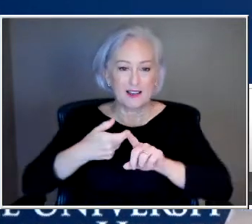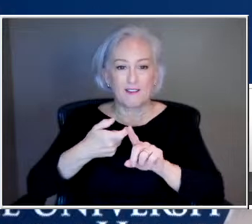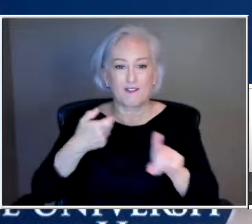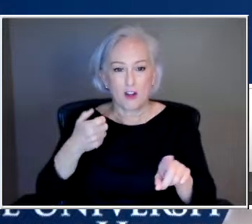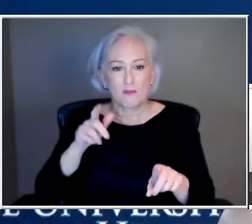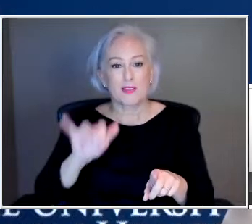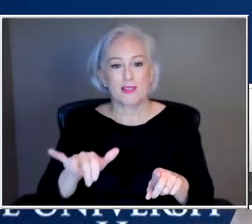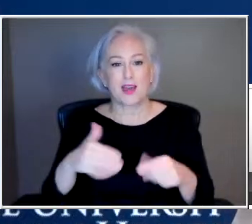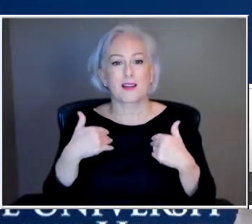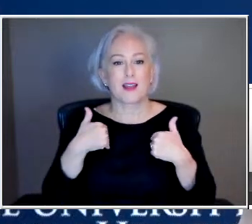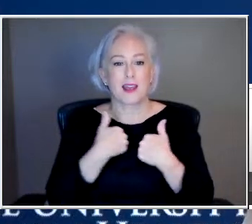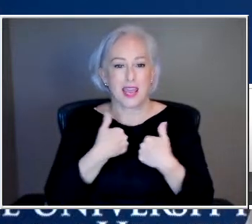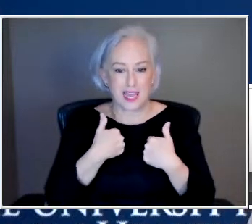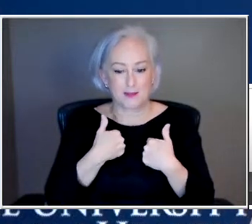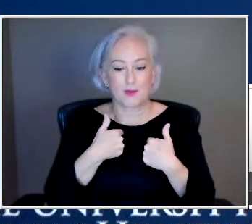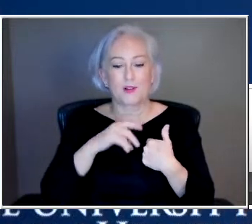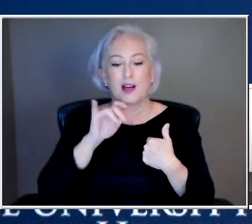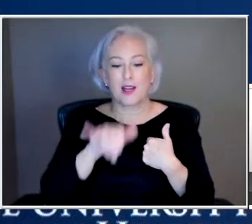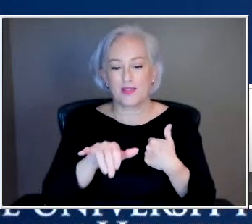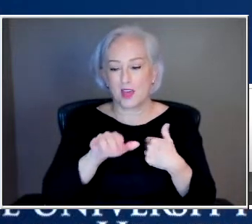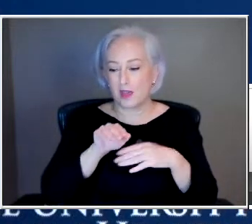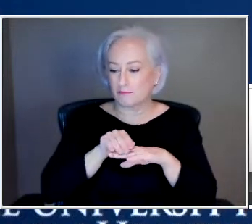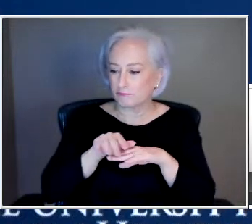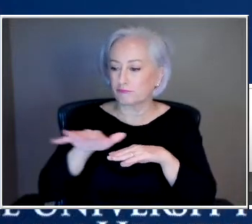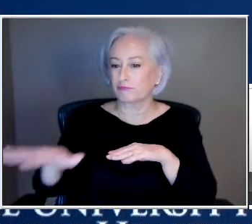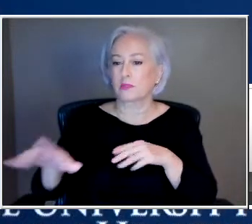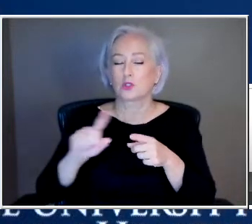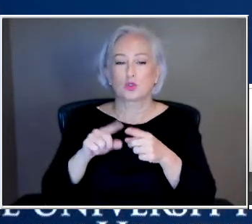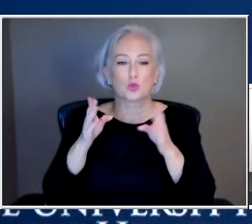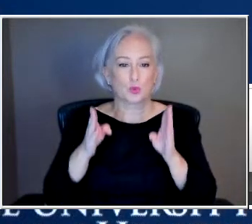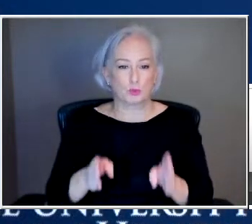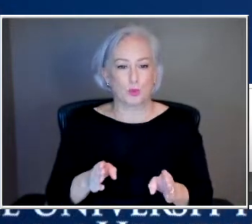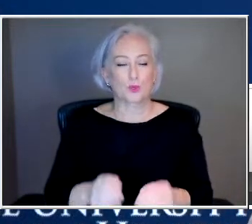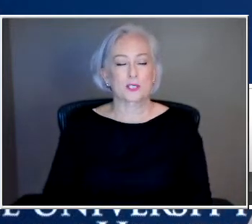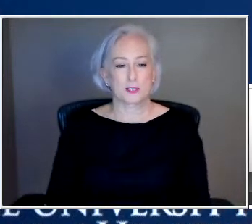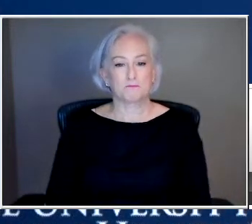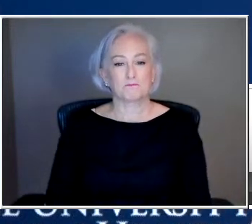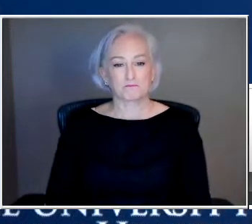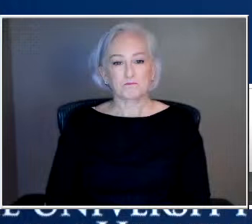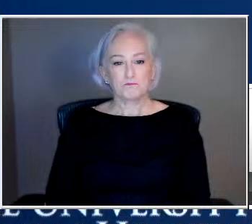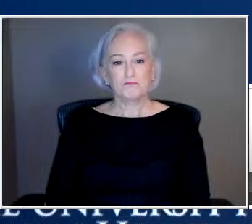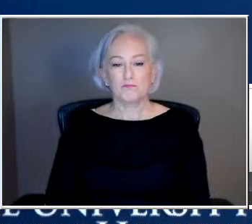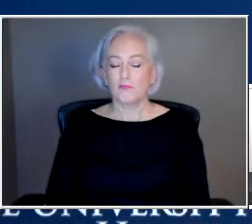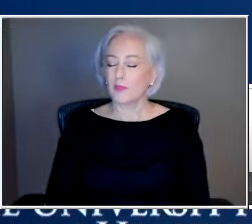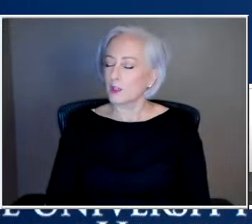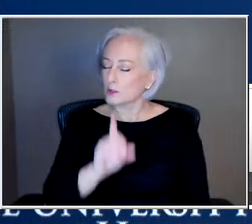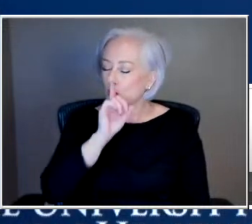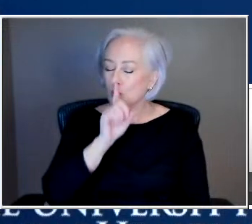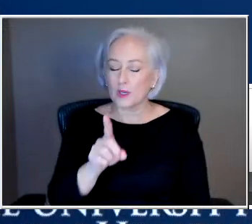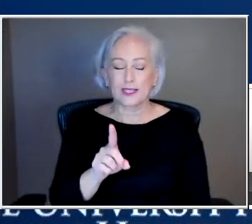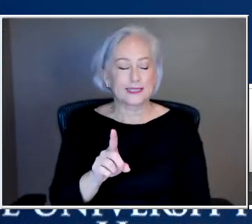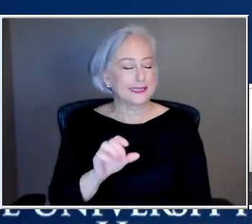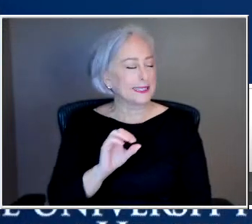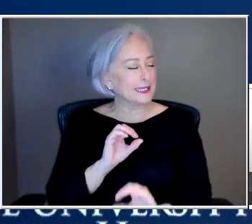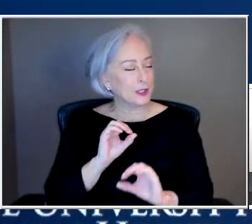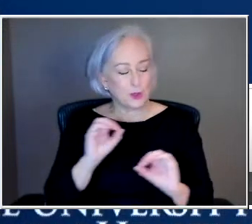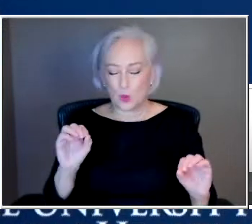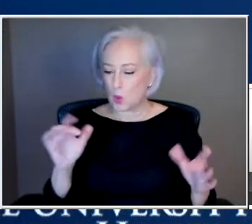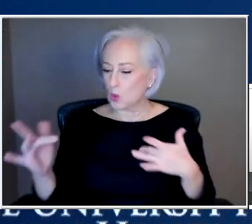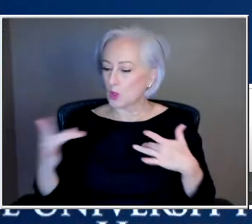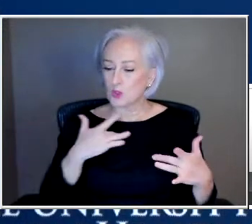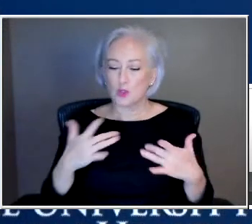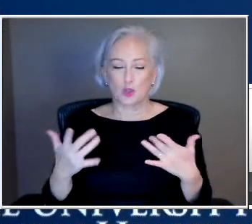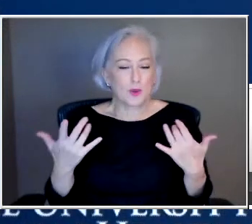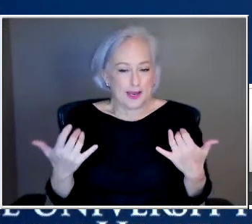to the person in general, and to that patient. So overall, not a big issue at this point in time. Would just